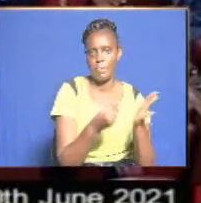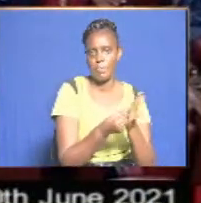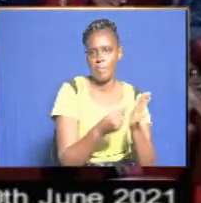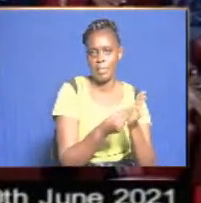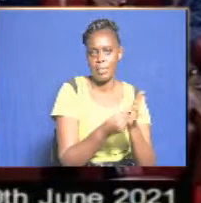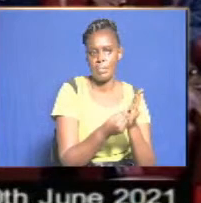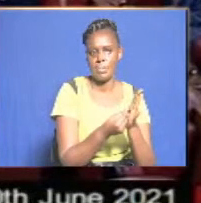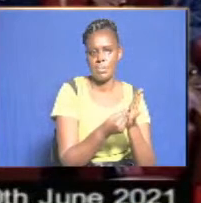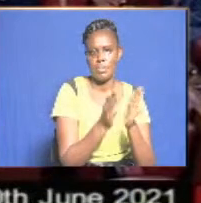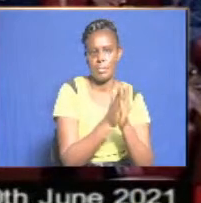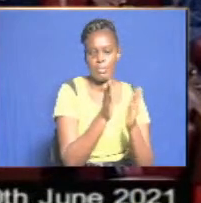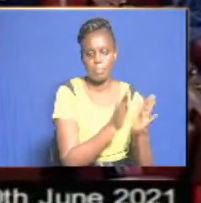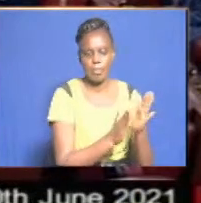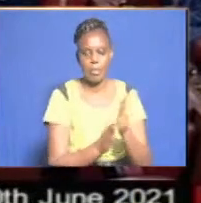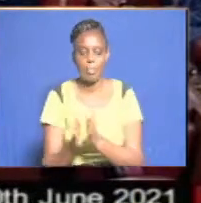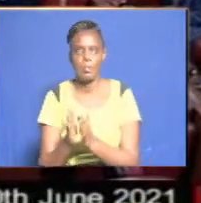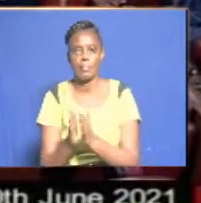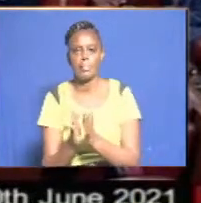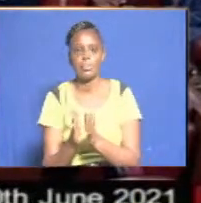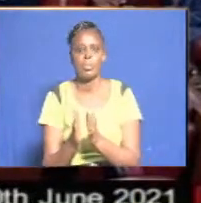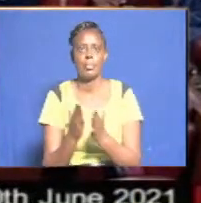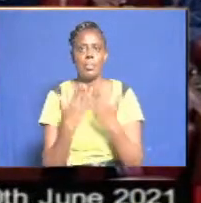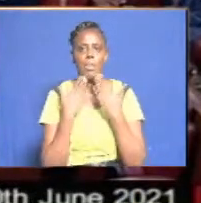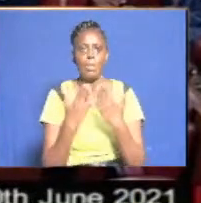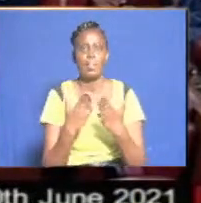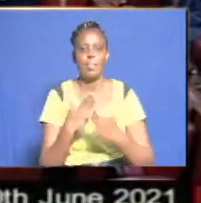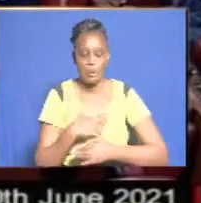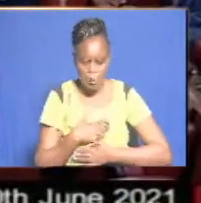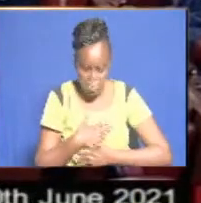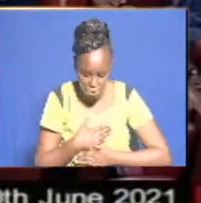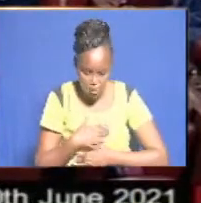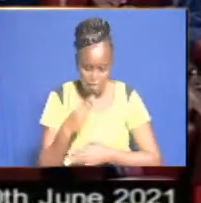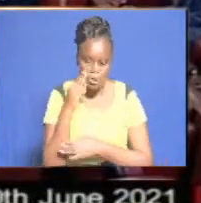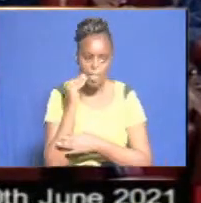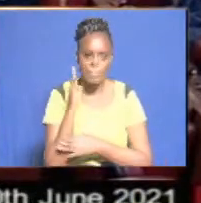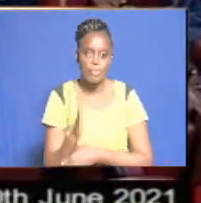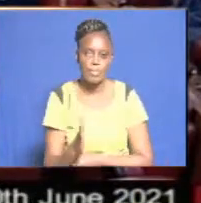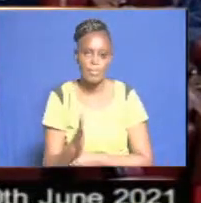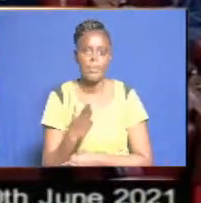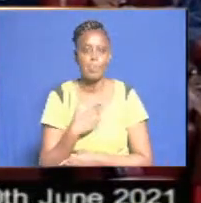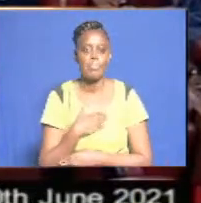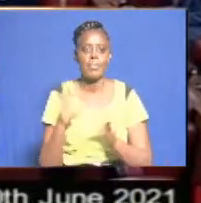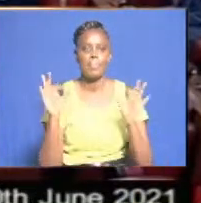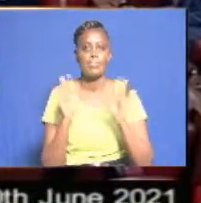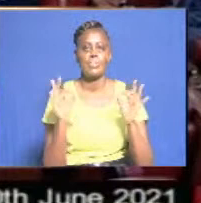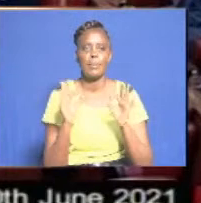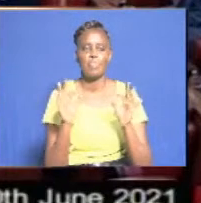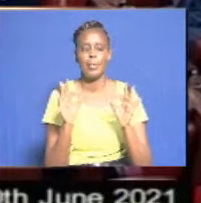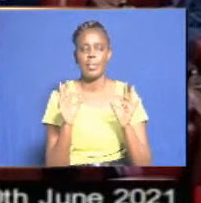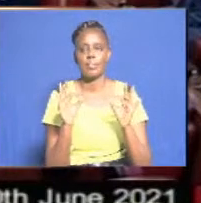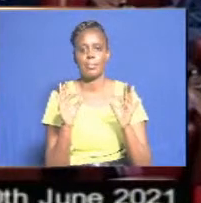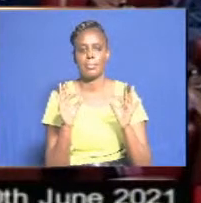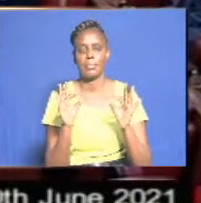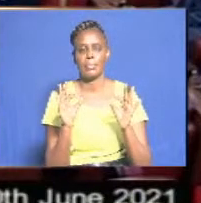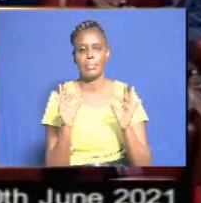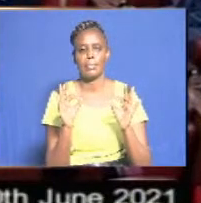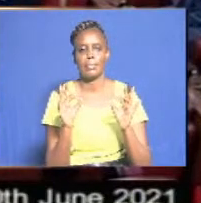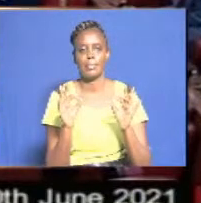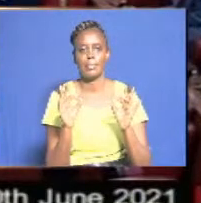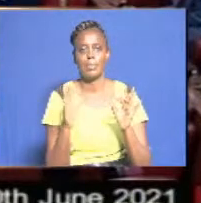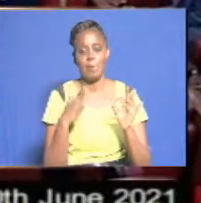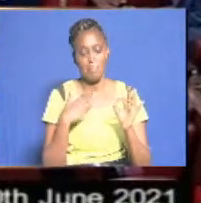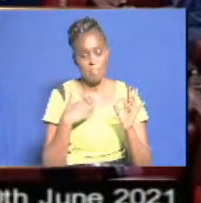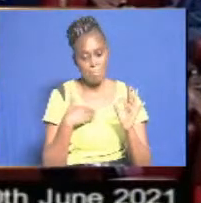Finance and Planning. Thank you, Honorable Speaker. I'm really surprised by the Honorable Sotsi, because I have